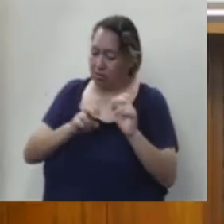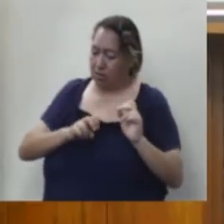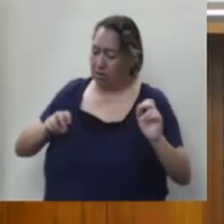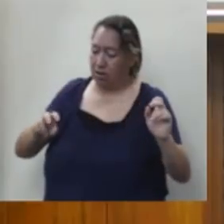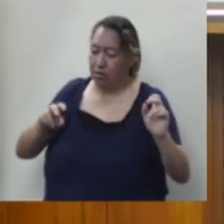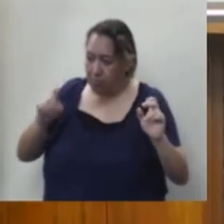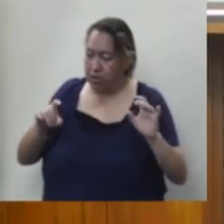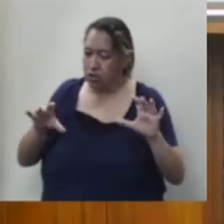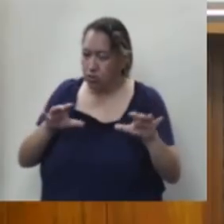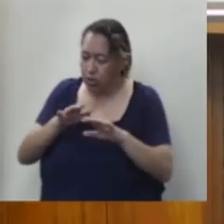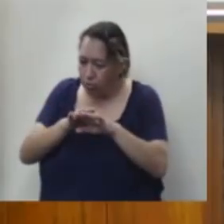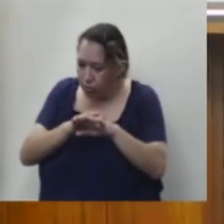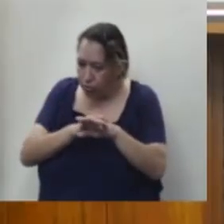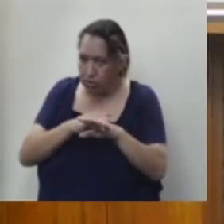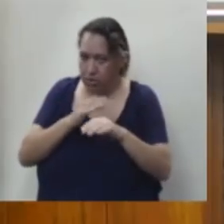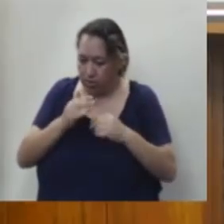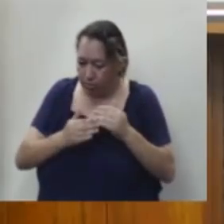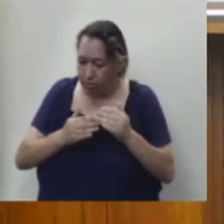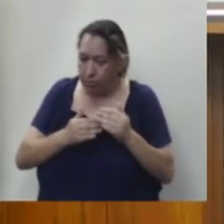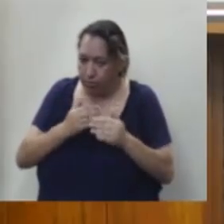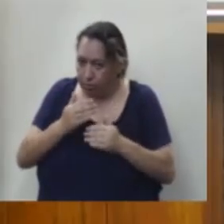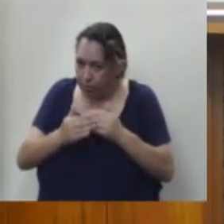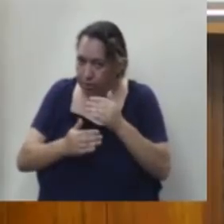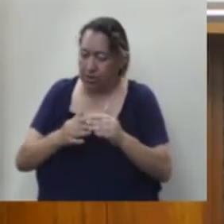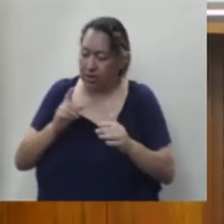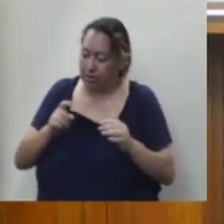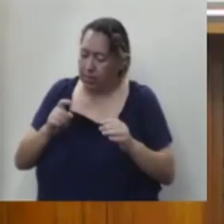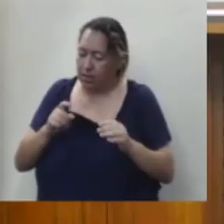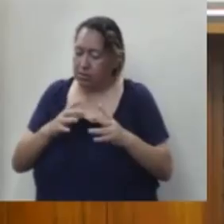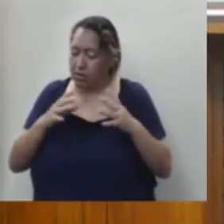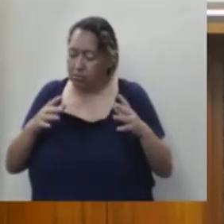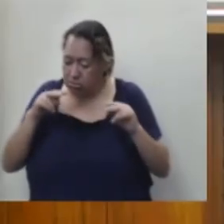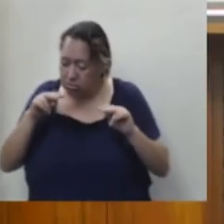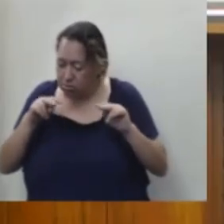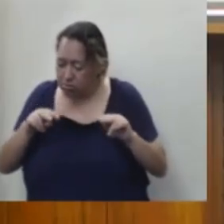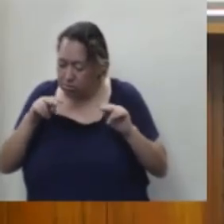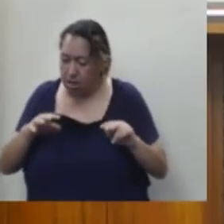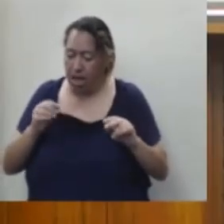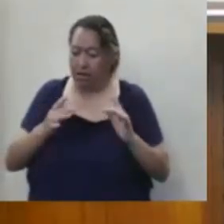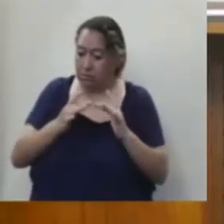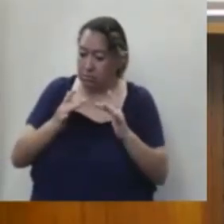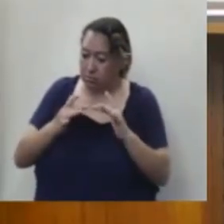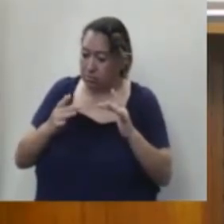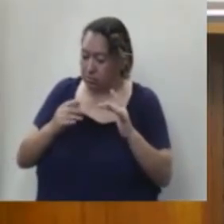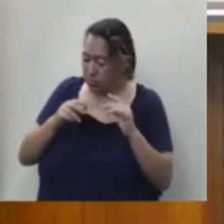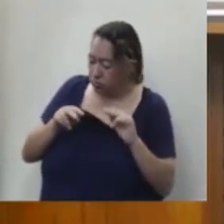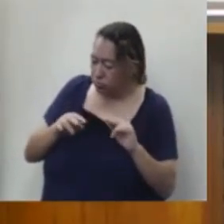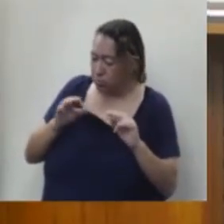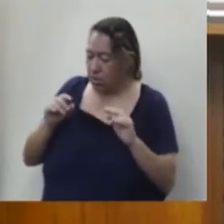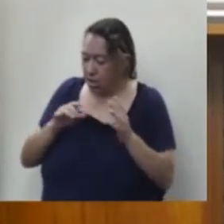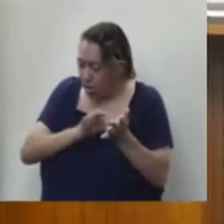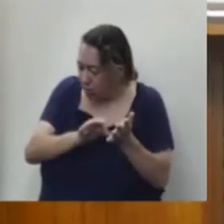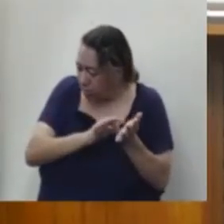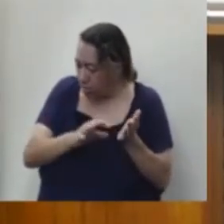would be done with great monitoring, contact tracing, testing, all those measures that we need